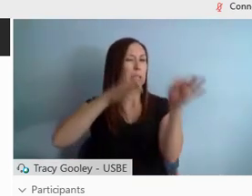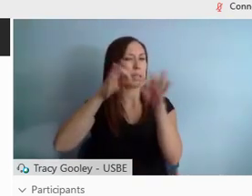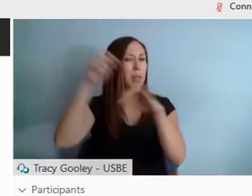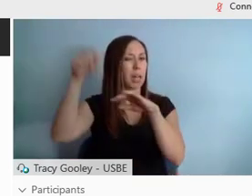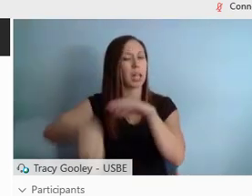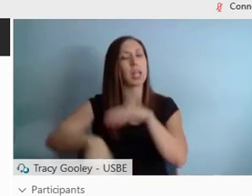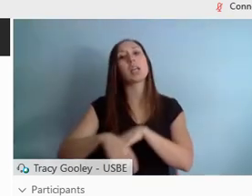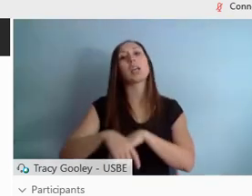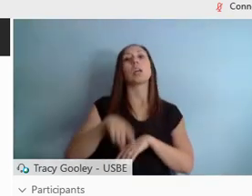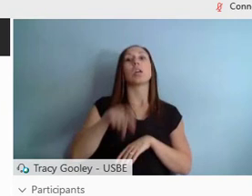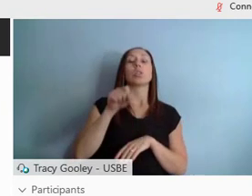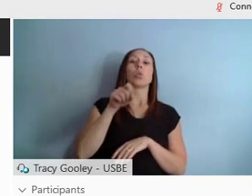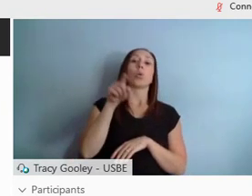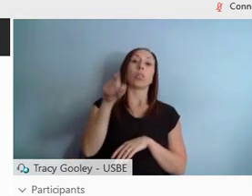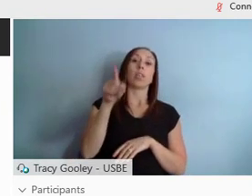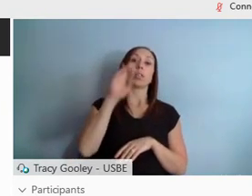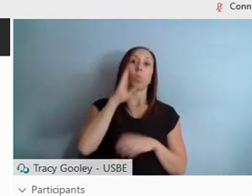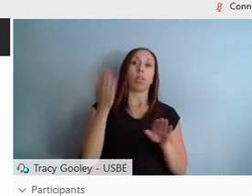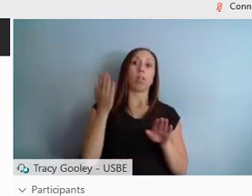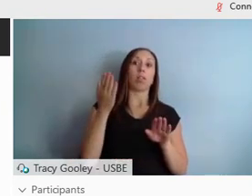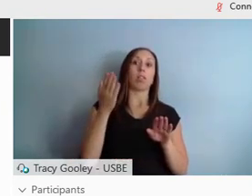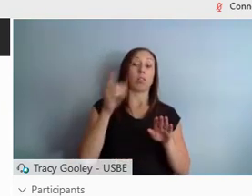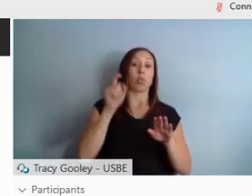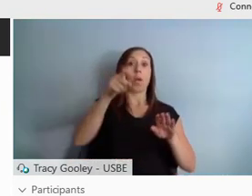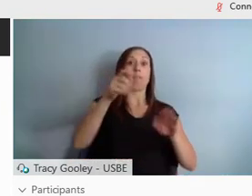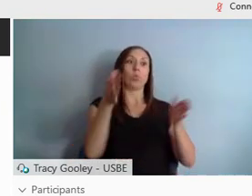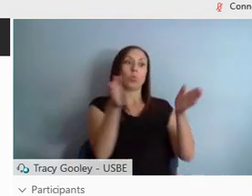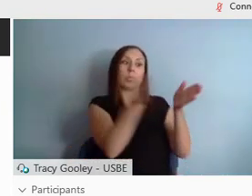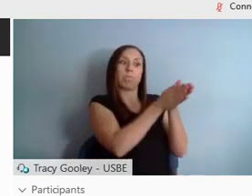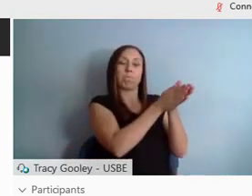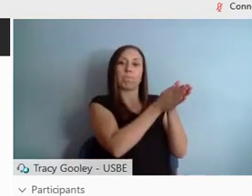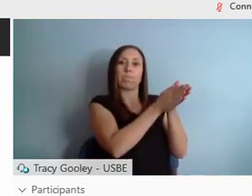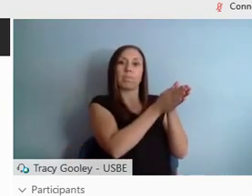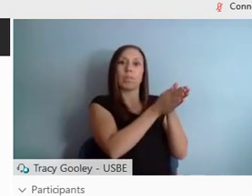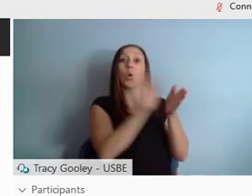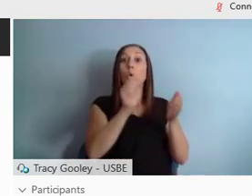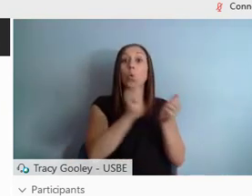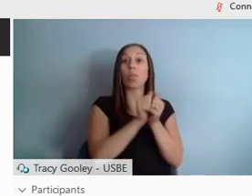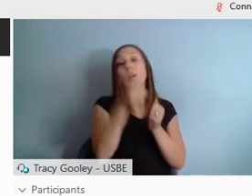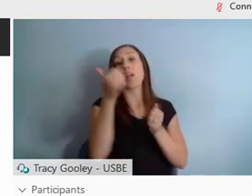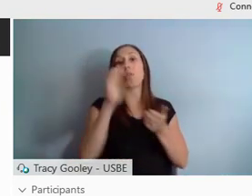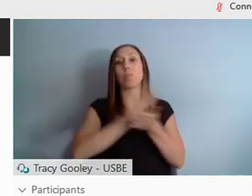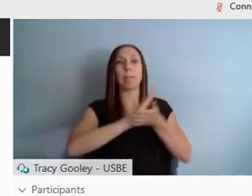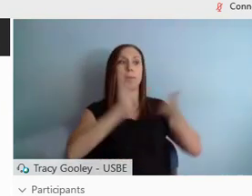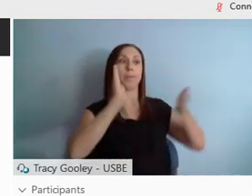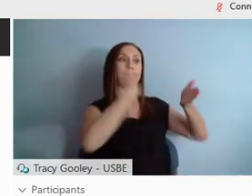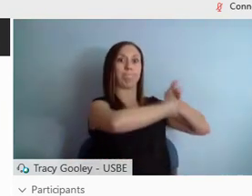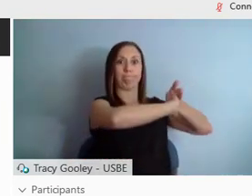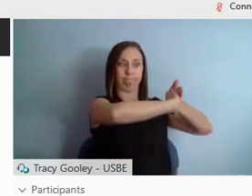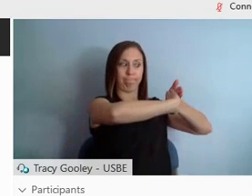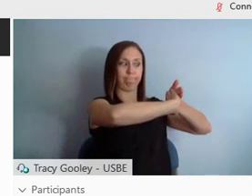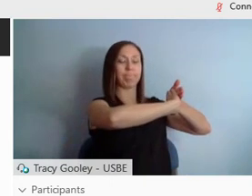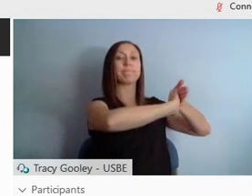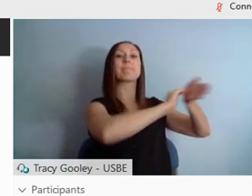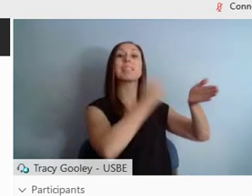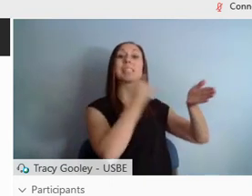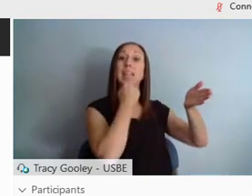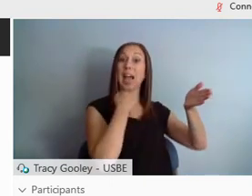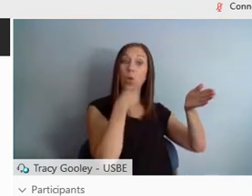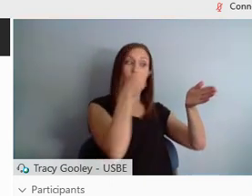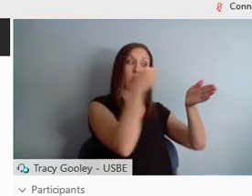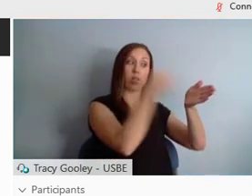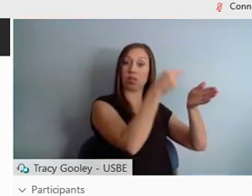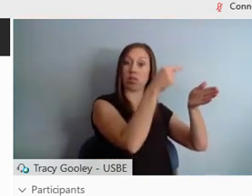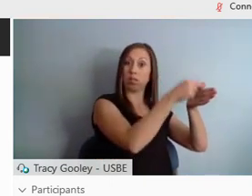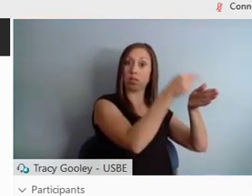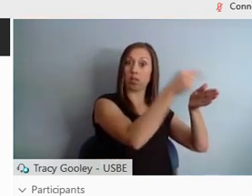student, cover up everything but the first row with a blank piece of paper, and say, I will point to each set